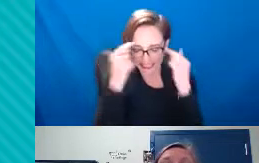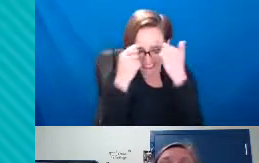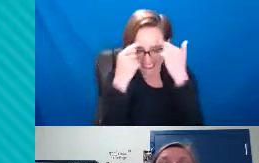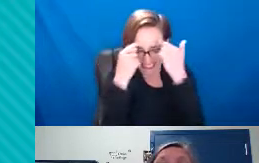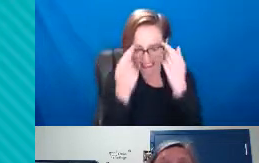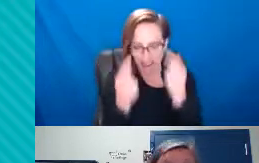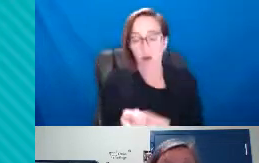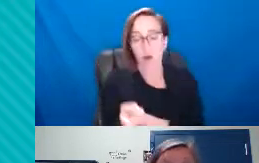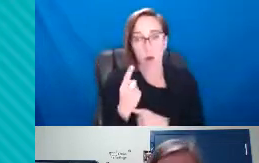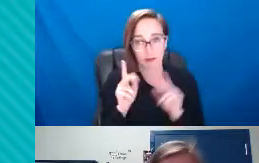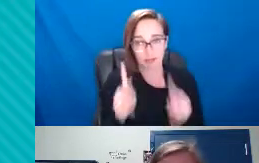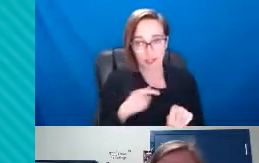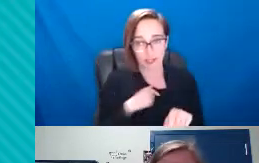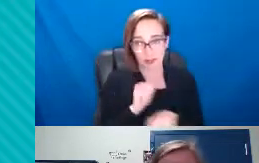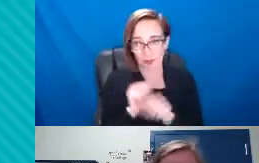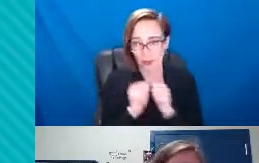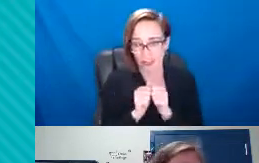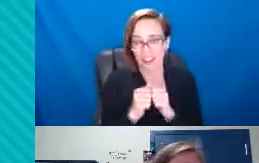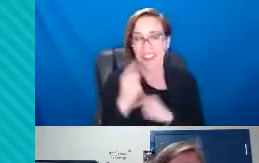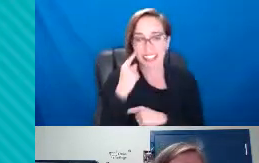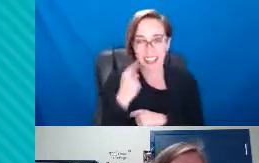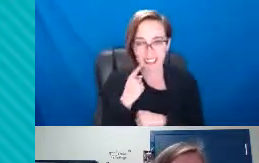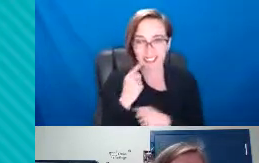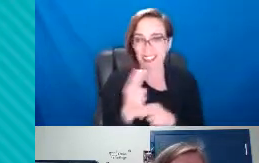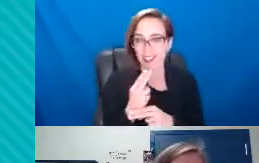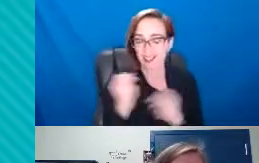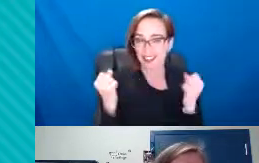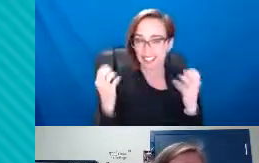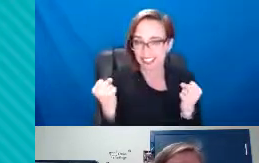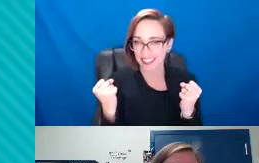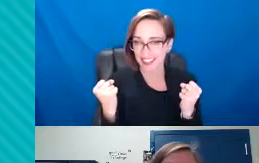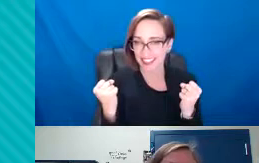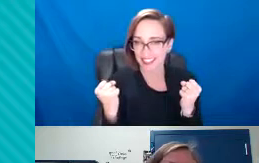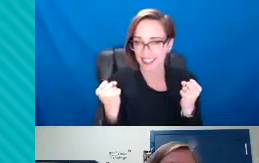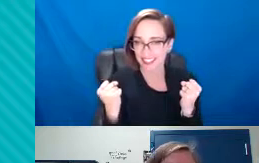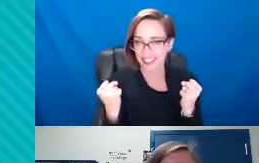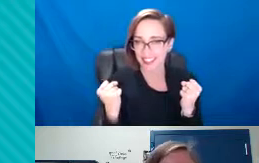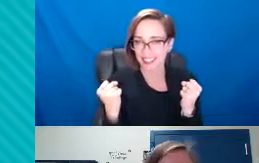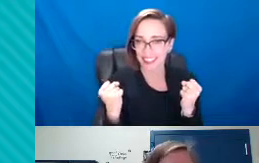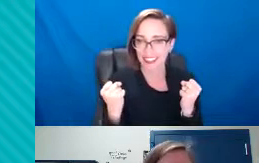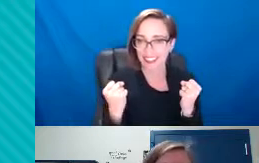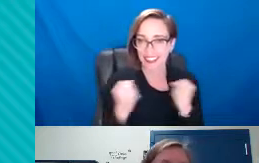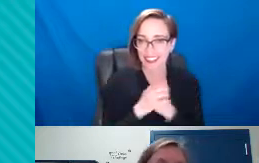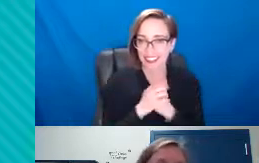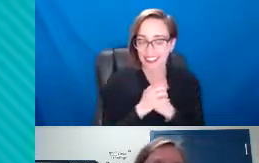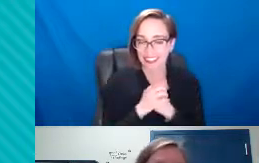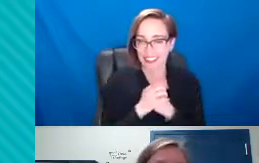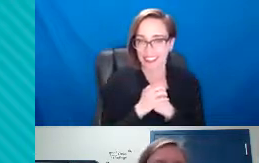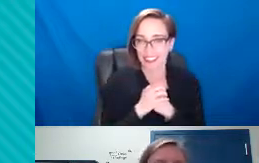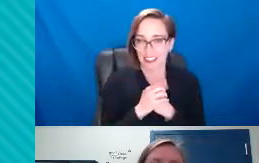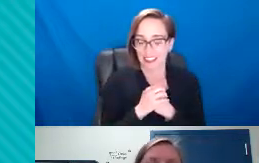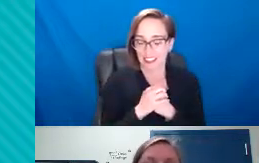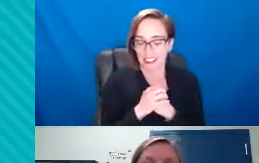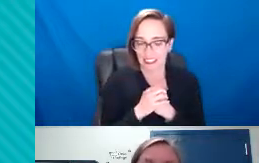worked with who was deaf, an ASL user, and how we might have